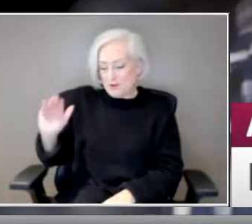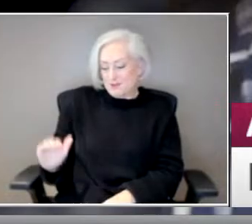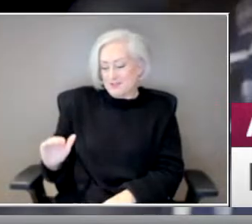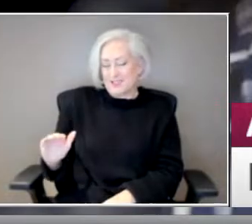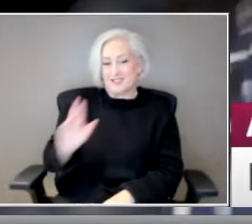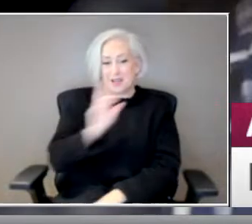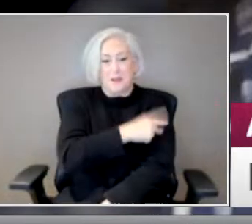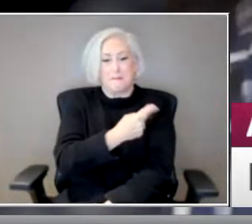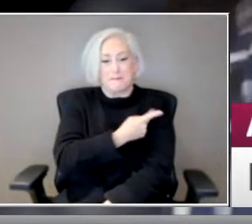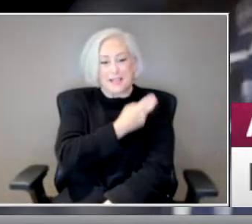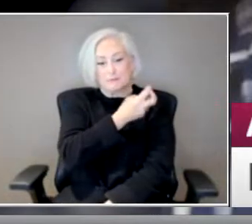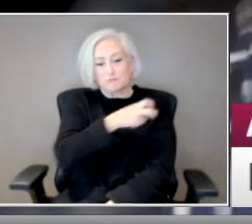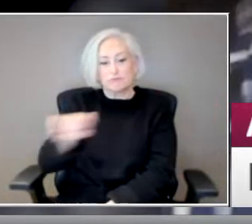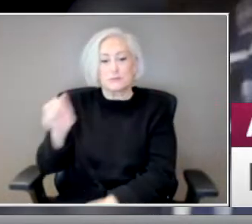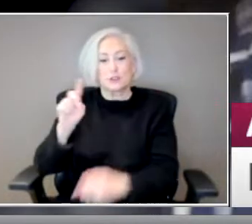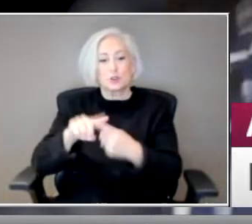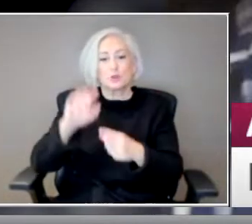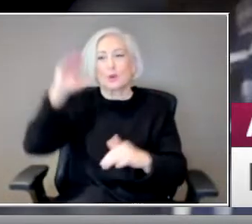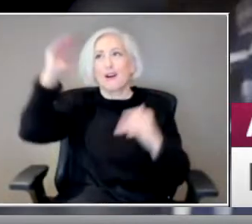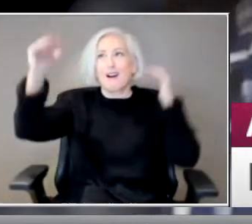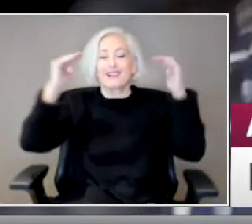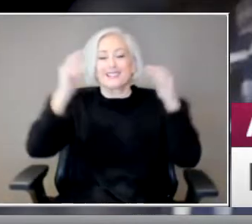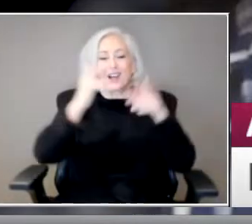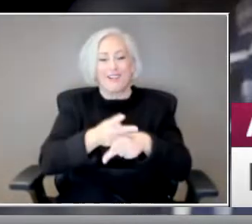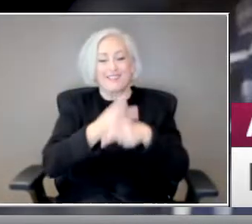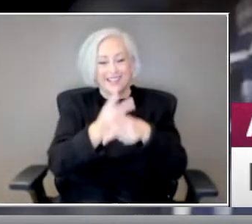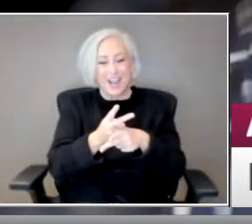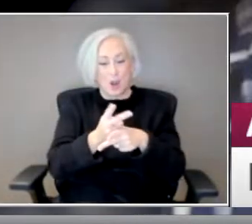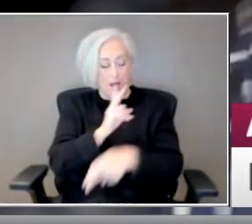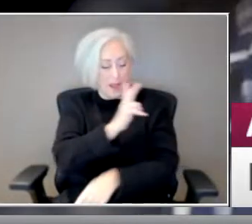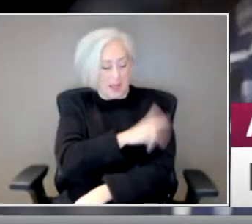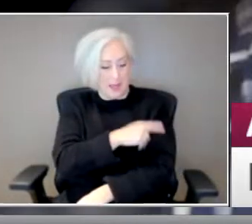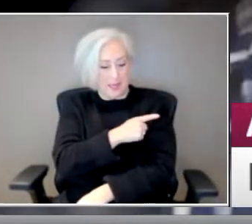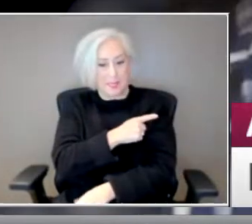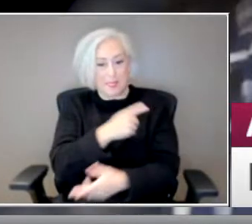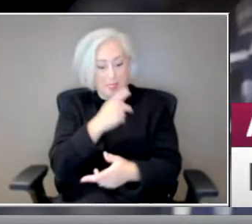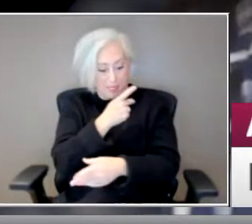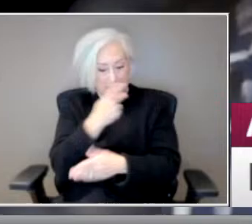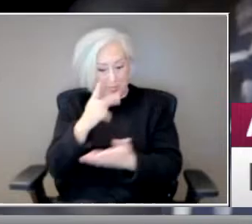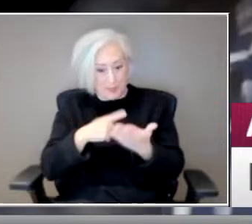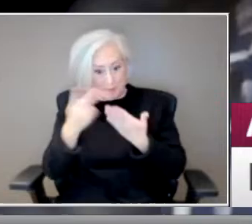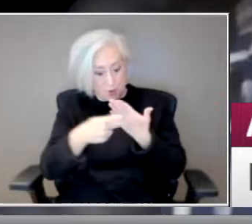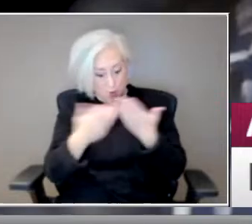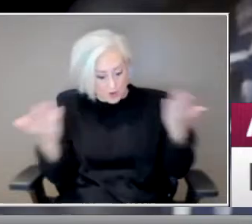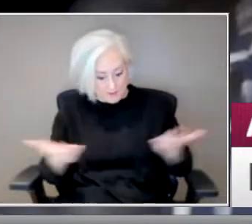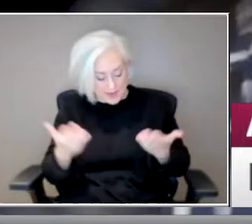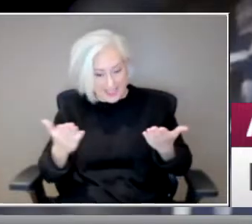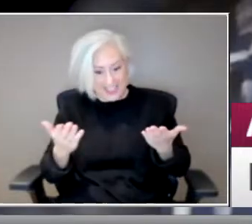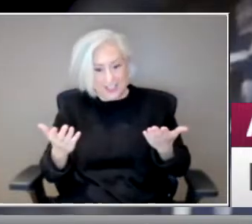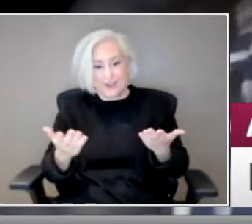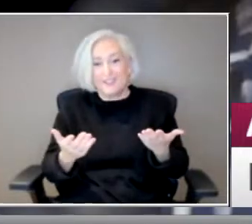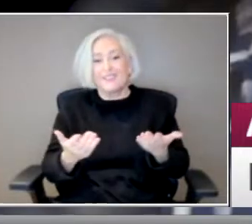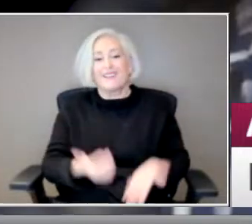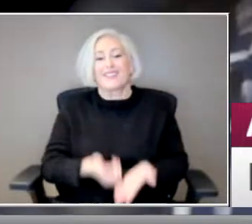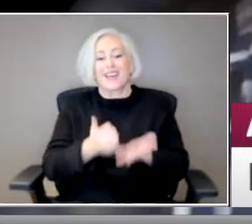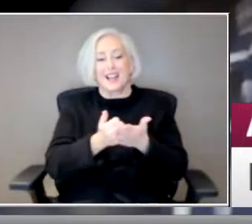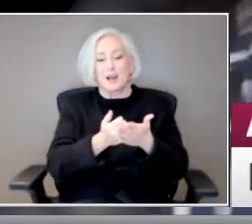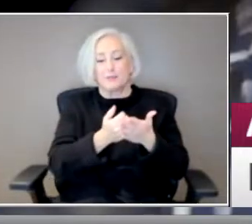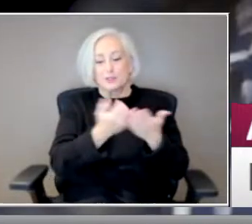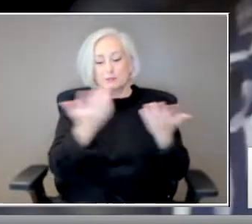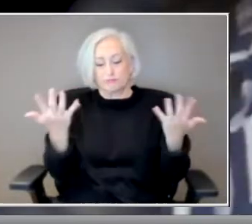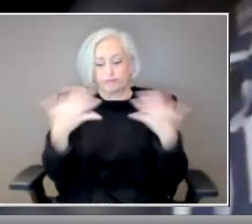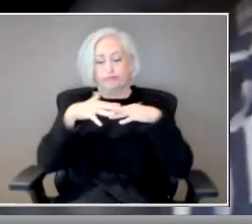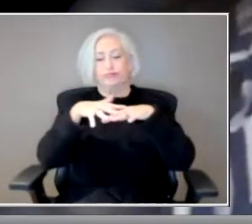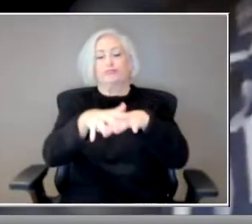transitioned to adult care and the program right here at the health system that makes that transition seamless. That's Thursday at 8 a.m.